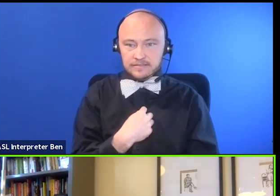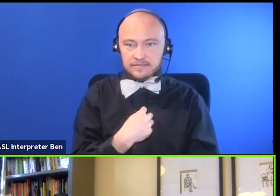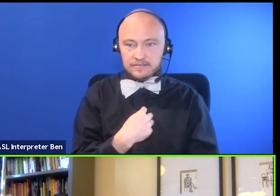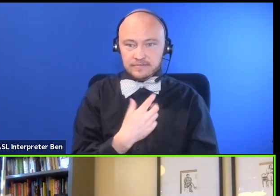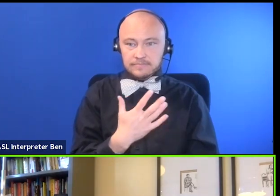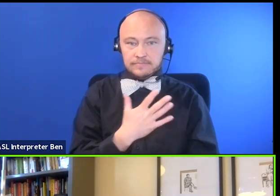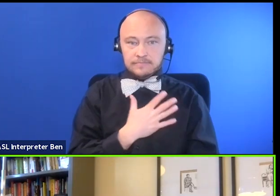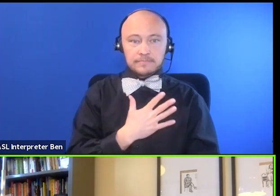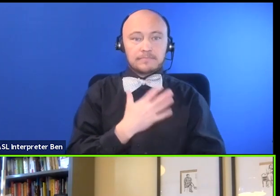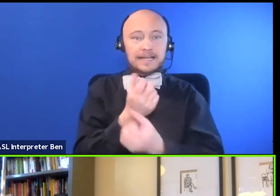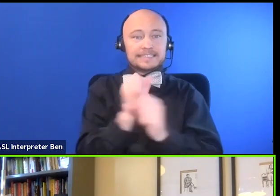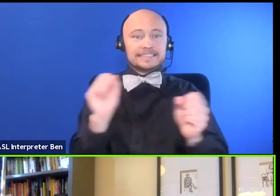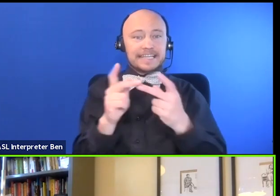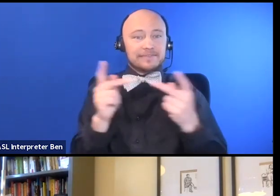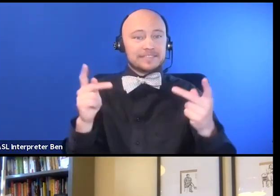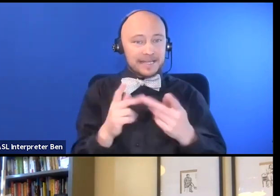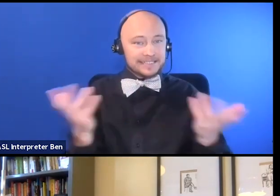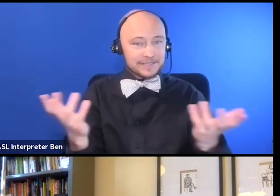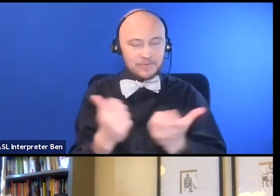my safe space is food.